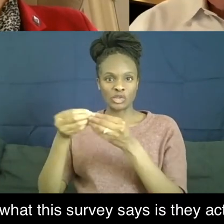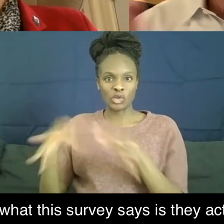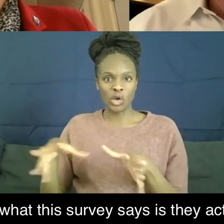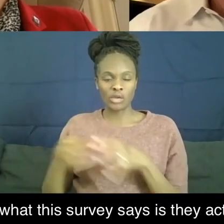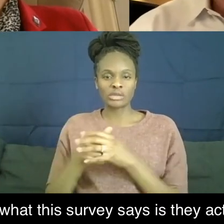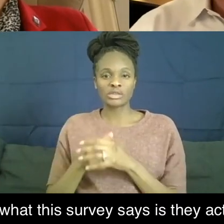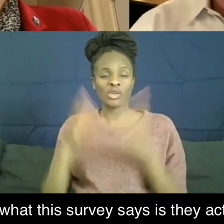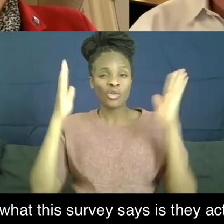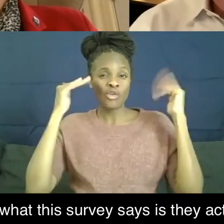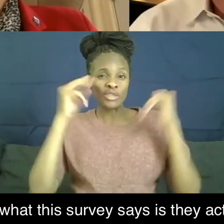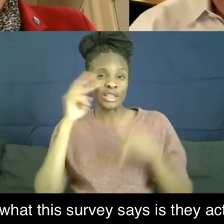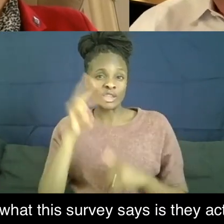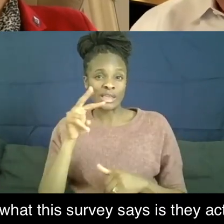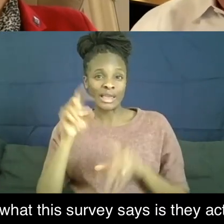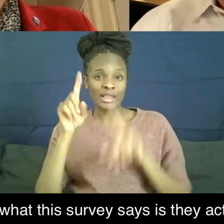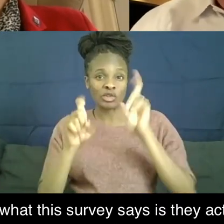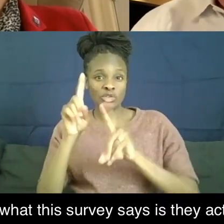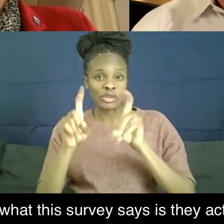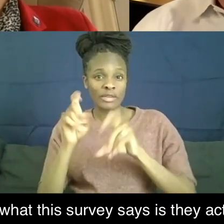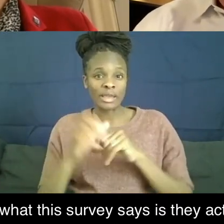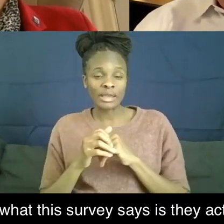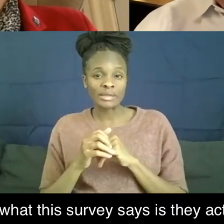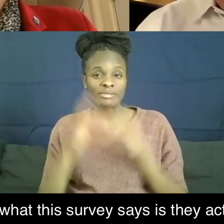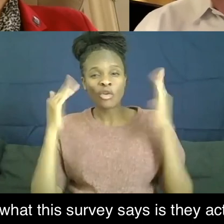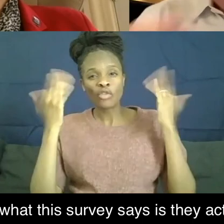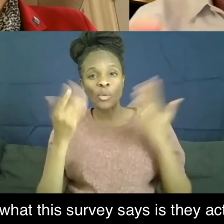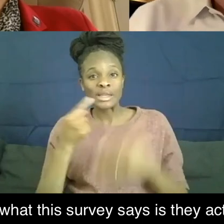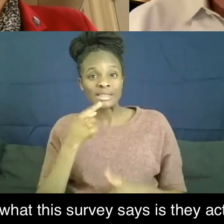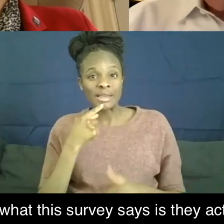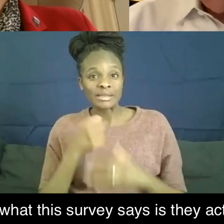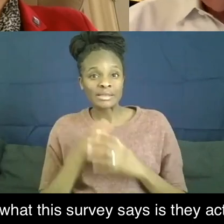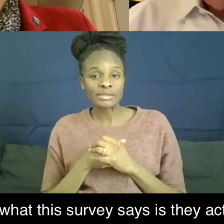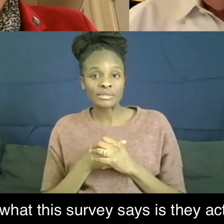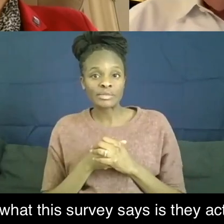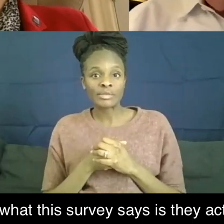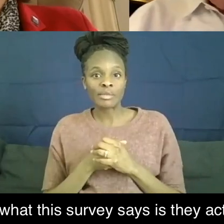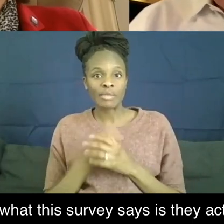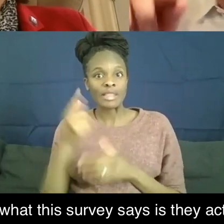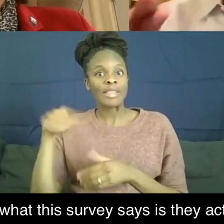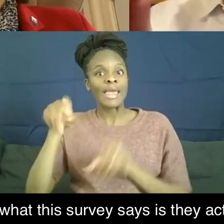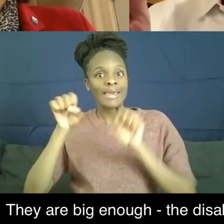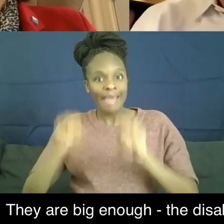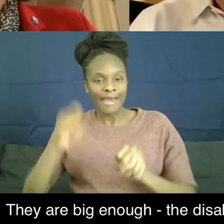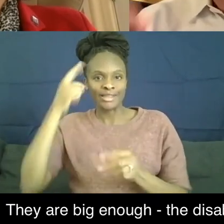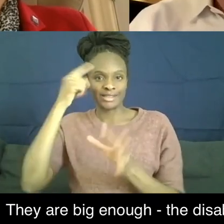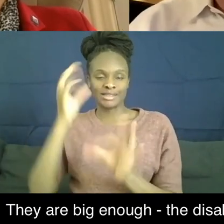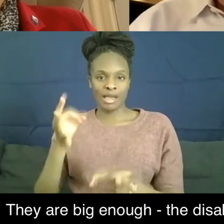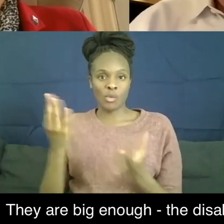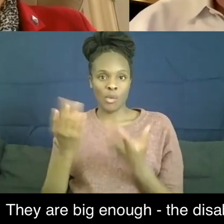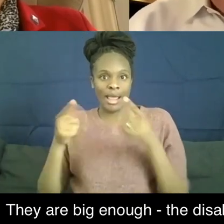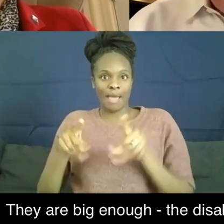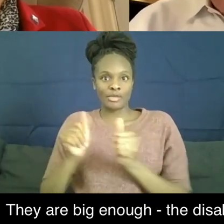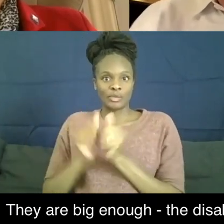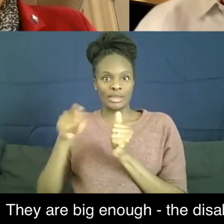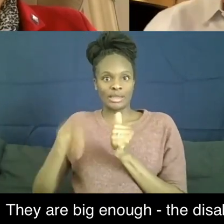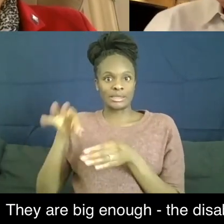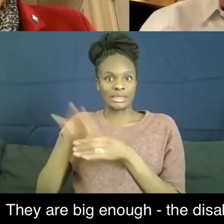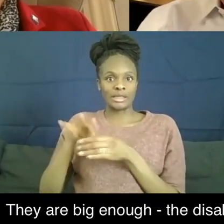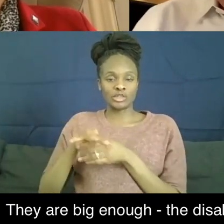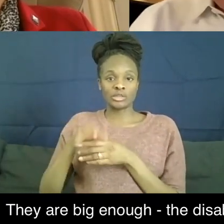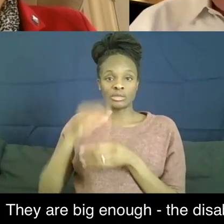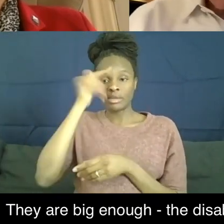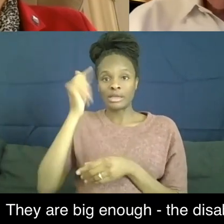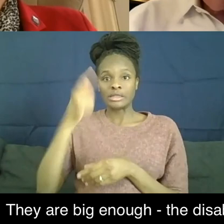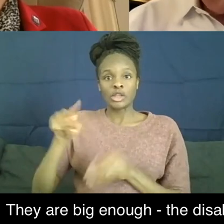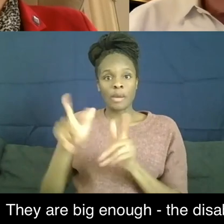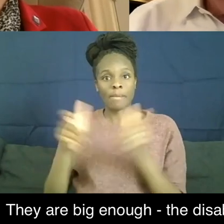because what this survey says is they actually could decide this election. They are, they are big enough. The disabled